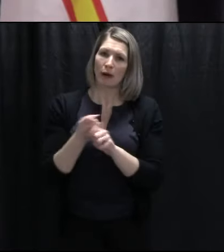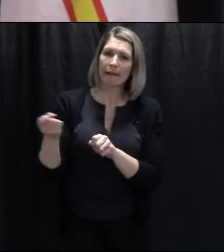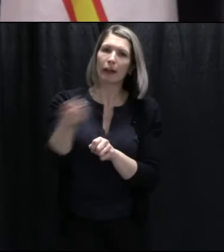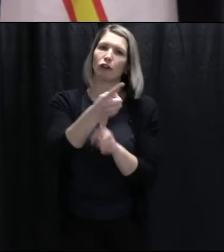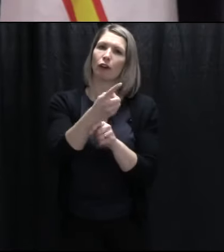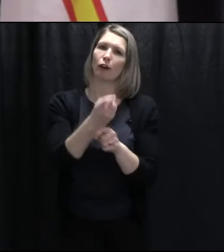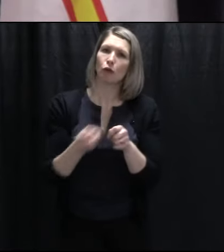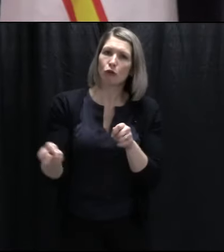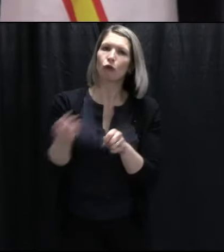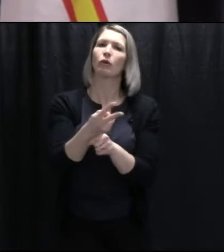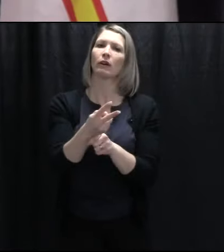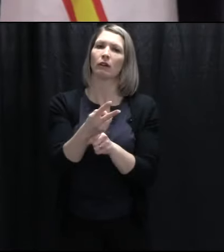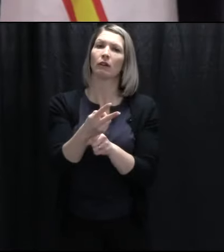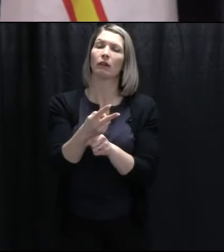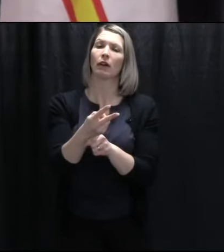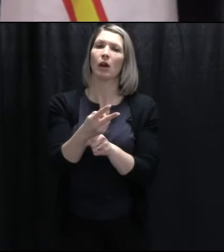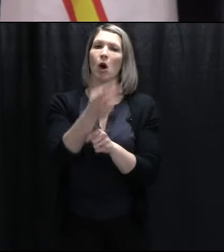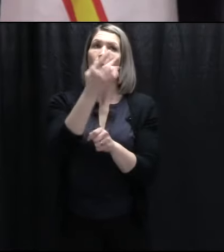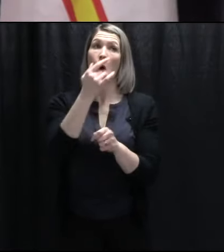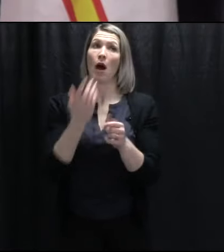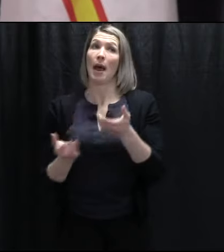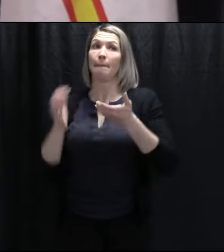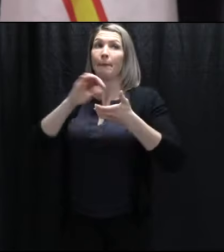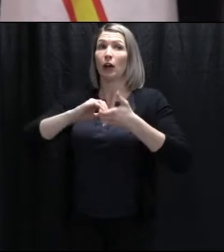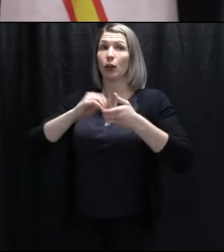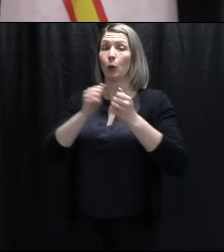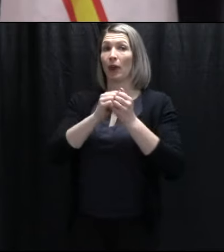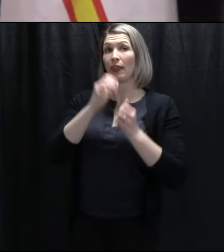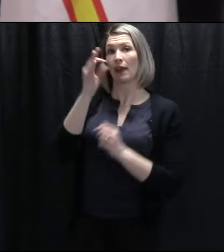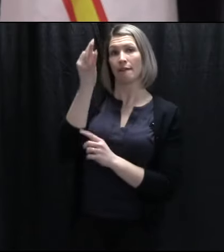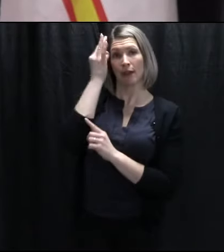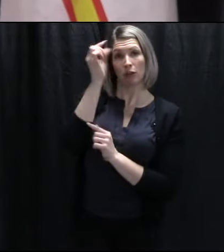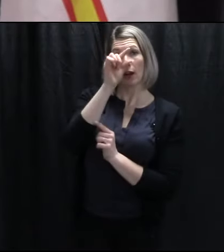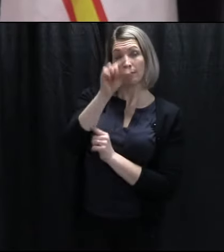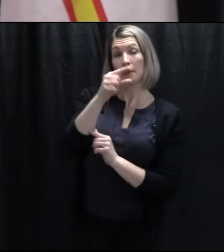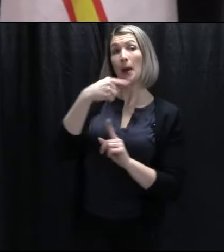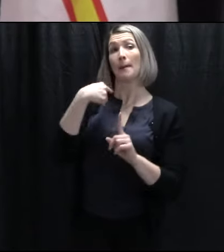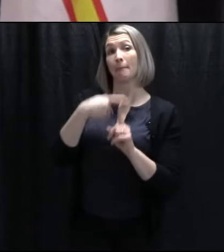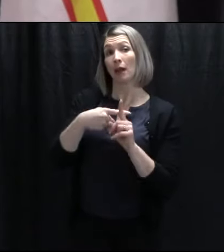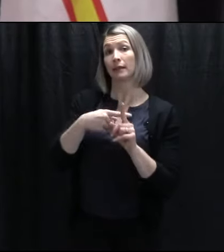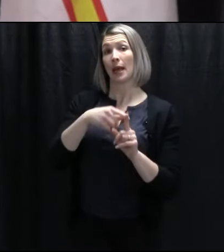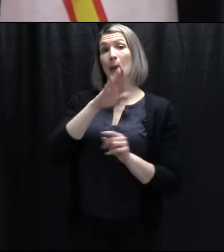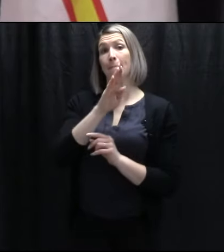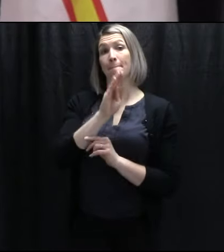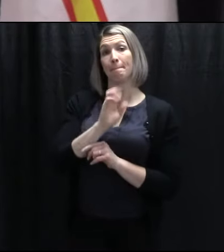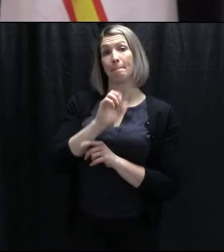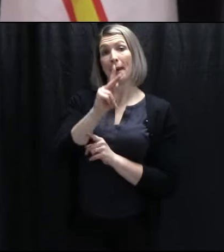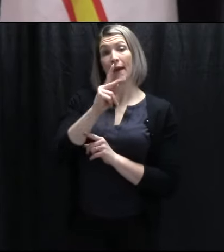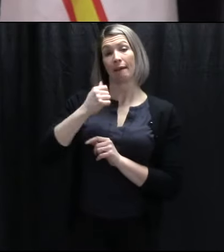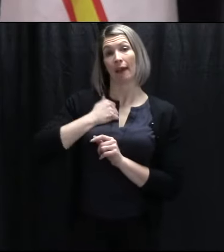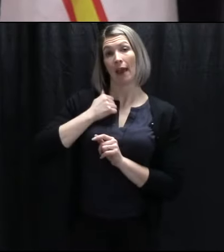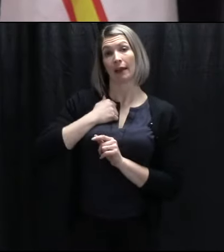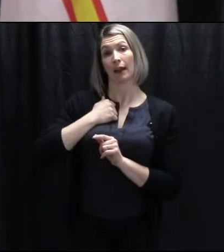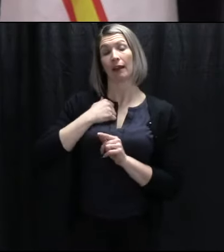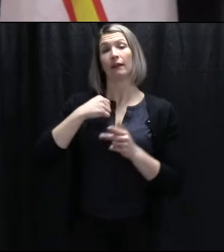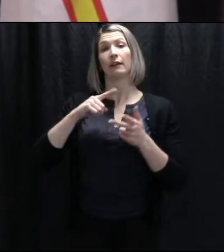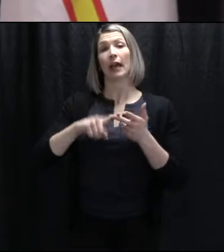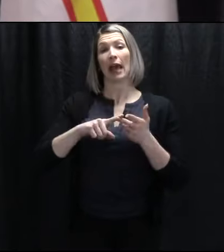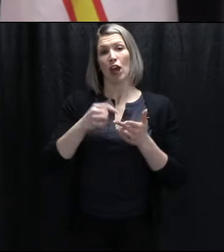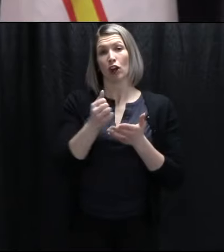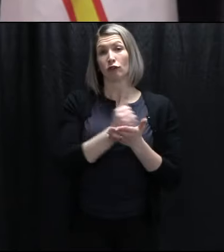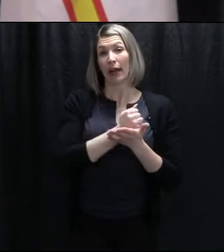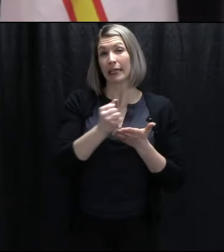recent decisions that have been made by the federal government with the support of the Bank of Canada to help support this line of credit or this credit facility